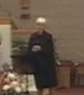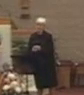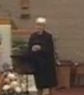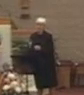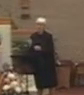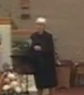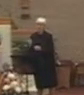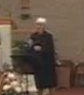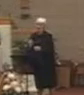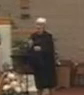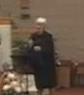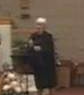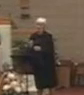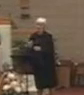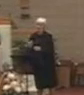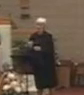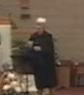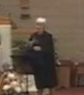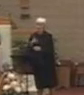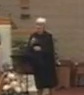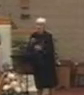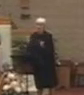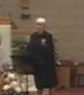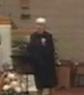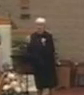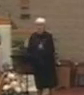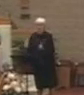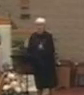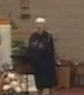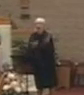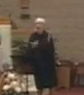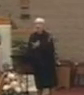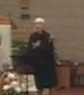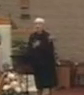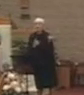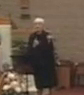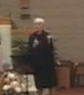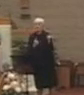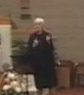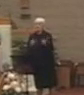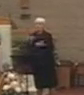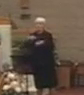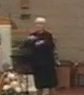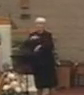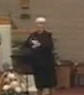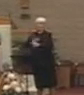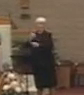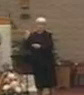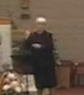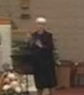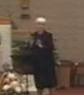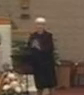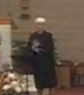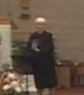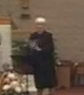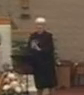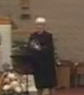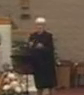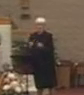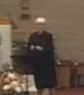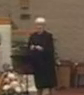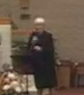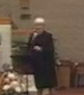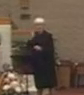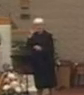You got to do it too. And Peter, all of a sudden, wait a minute, time out, don't want that to happen, doesn't make